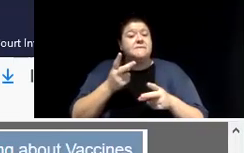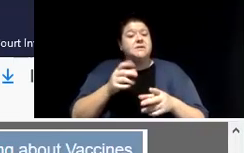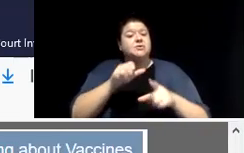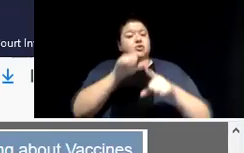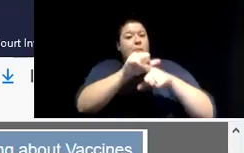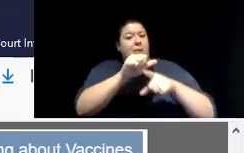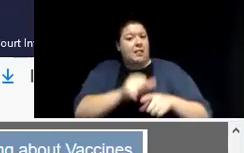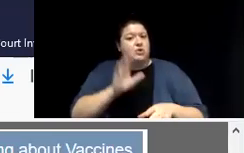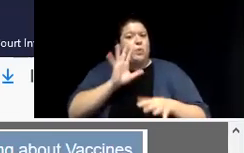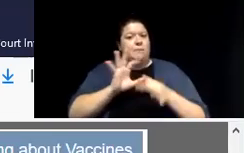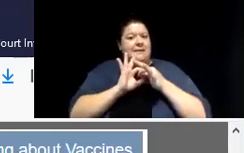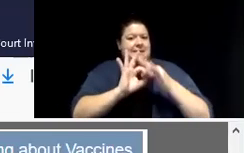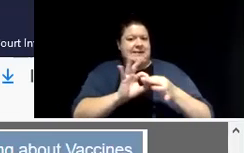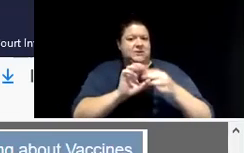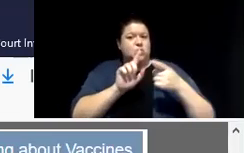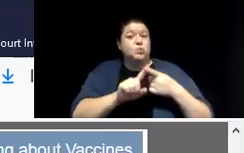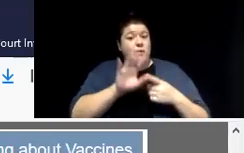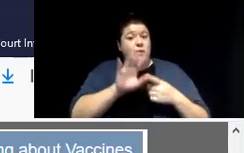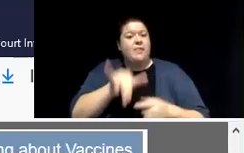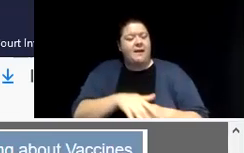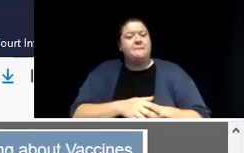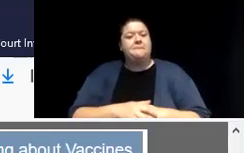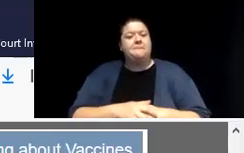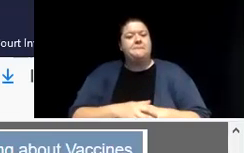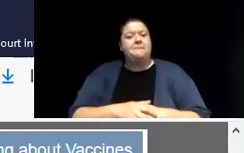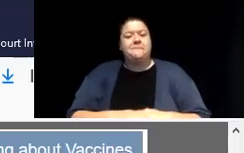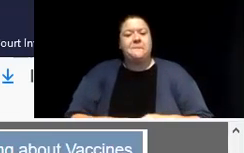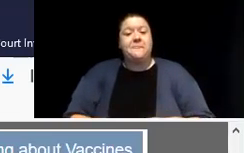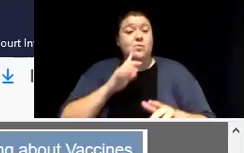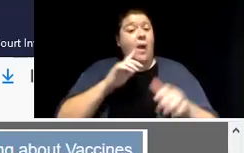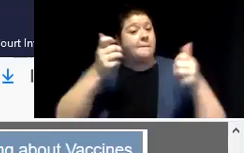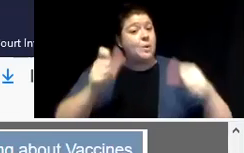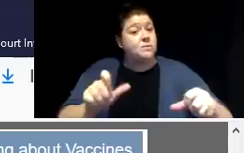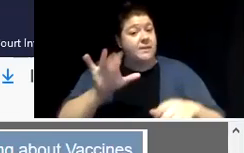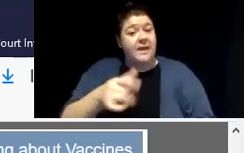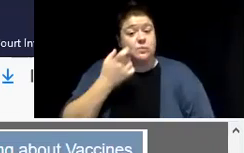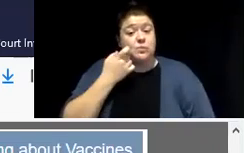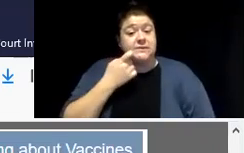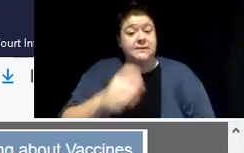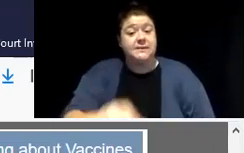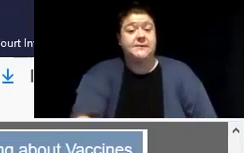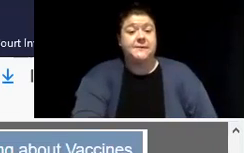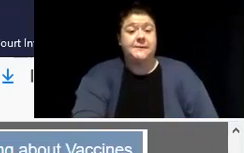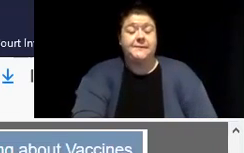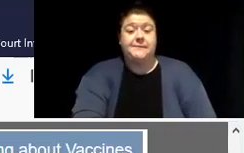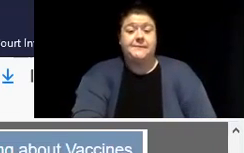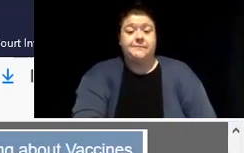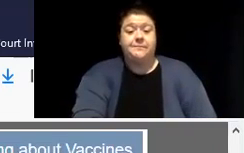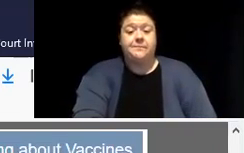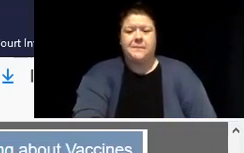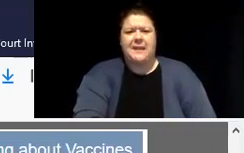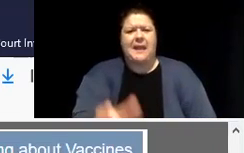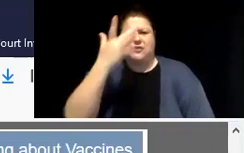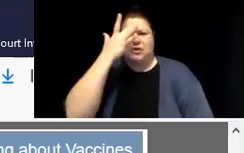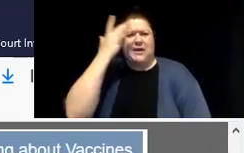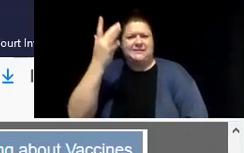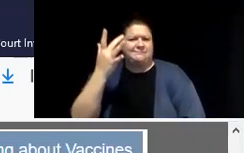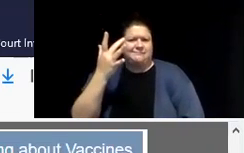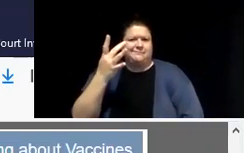that vaccine. Okay, so I just posted that. I forget if it was yesterday or